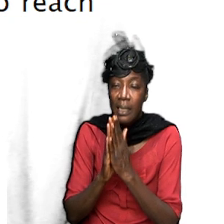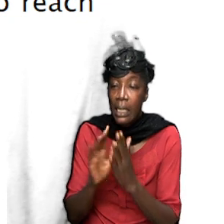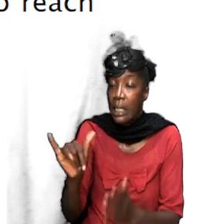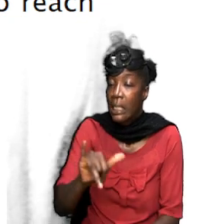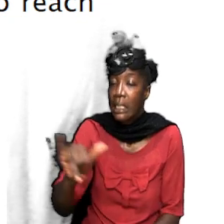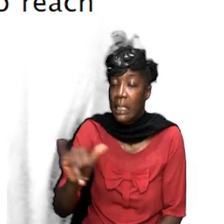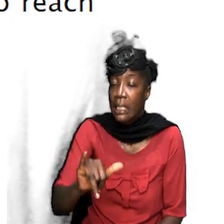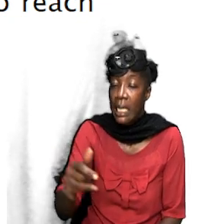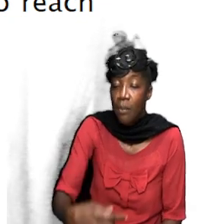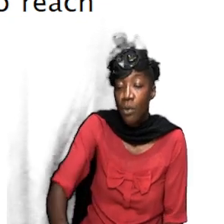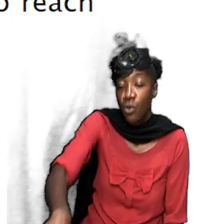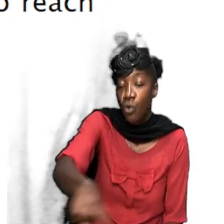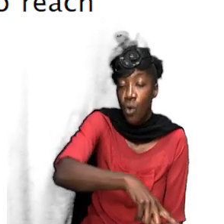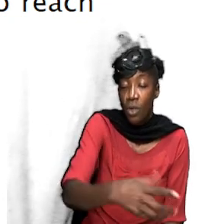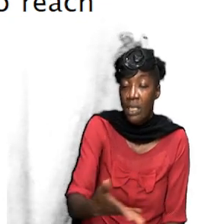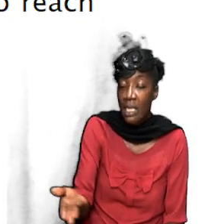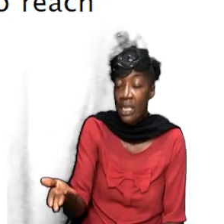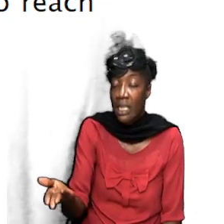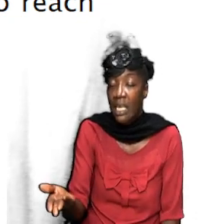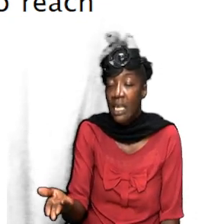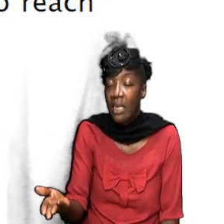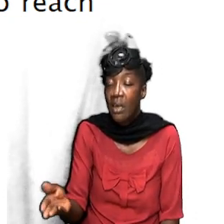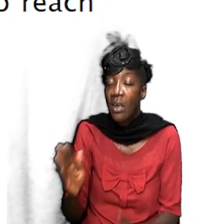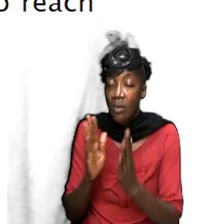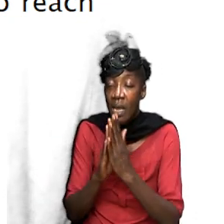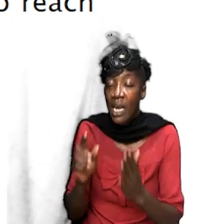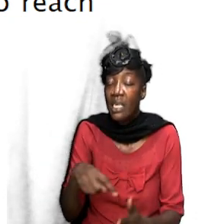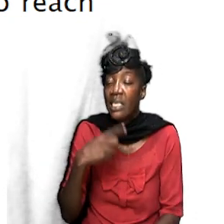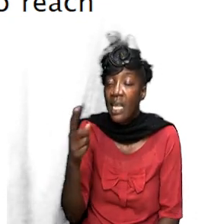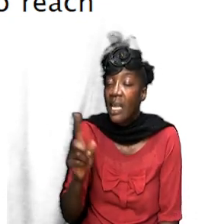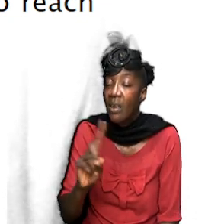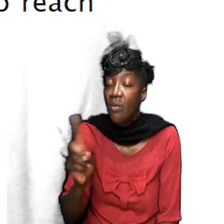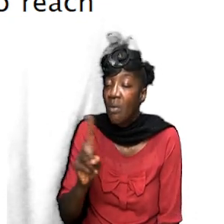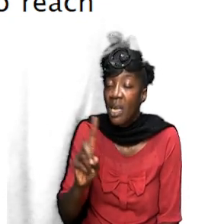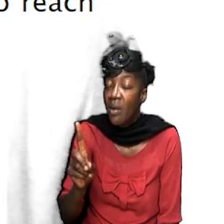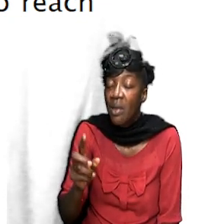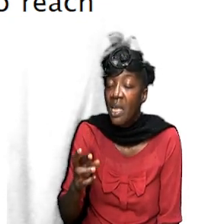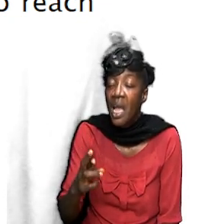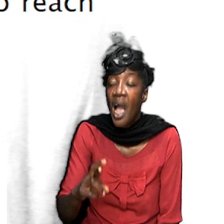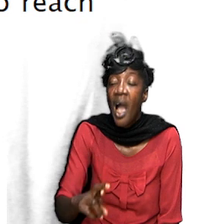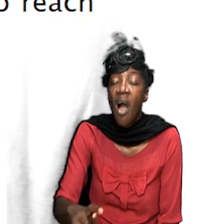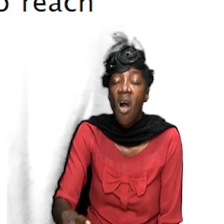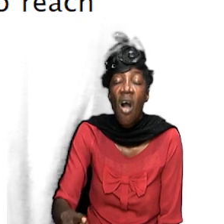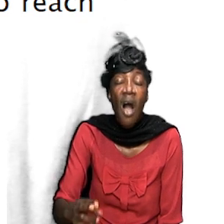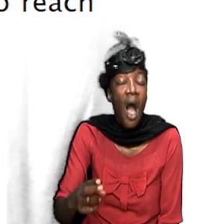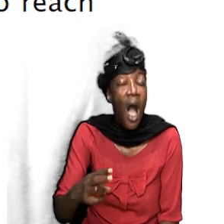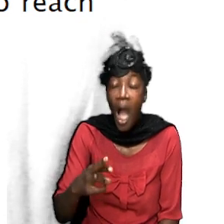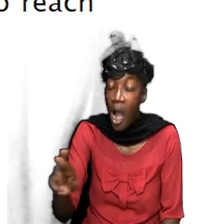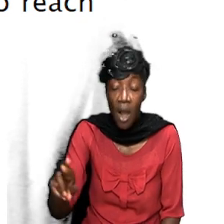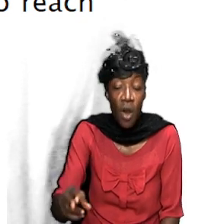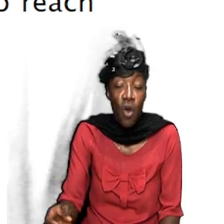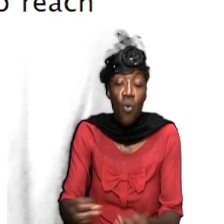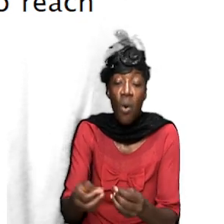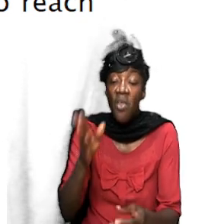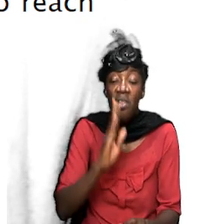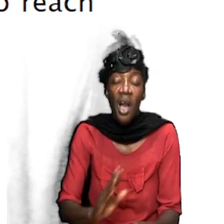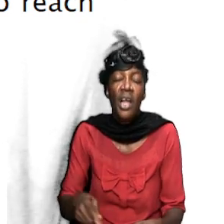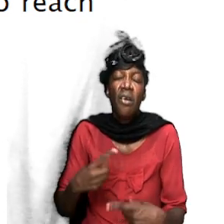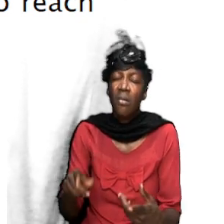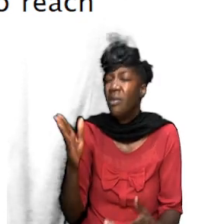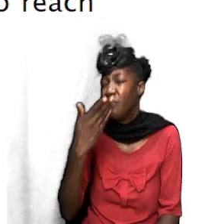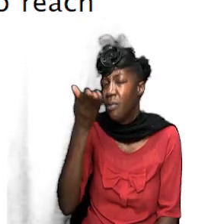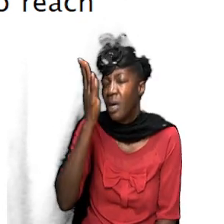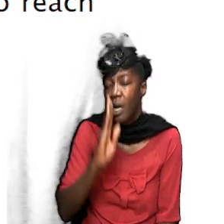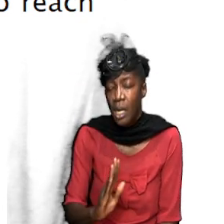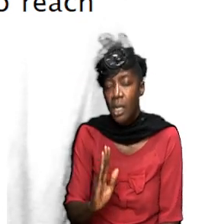to us. The things that we ask for tells where we are with God. So if we go before God and we say, God,